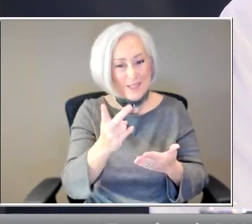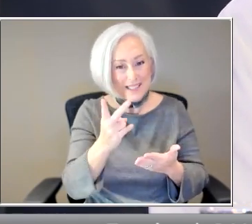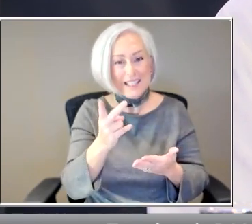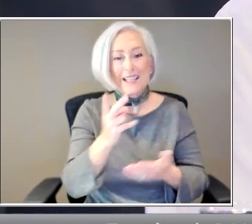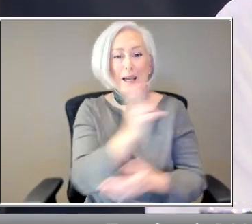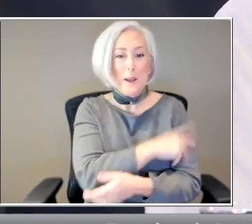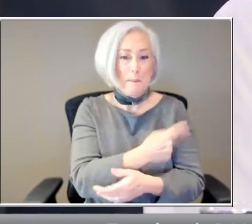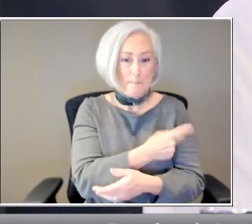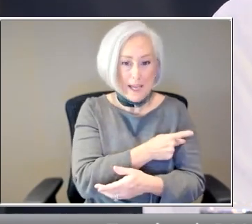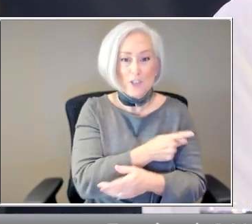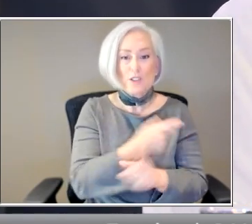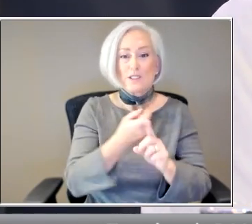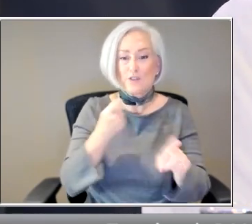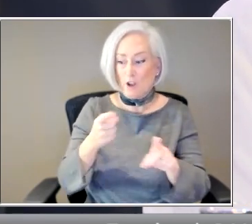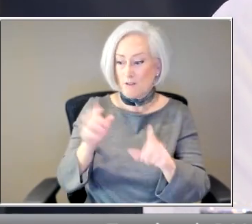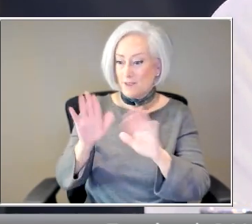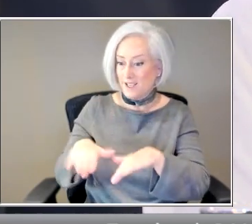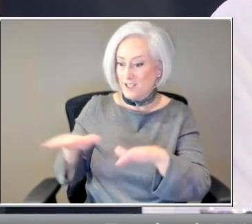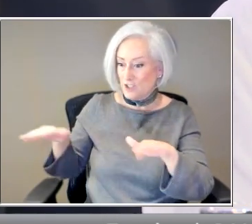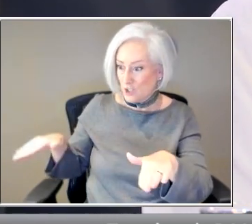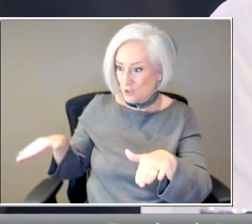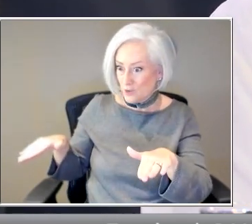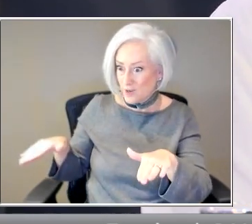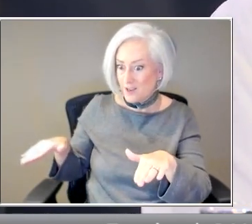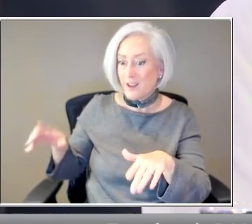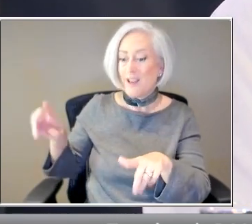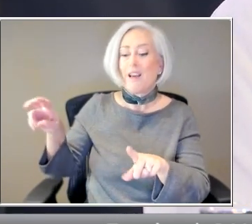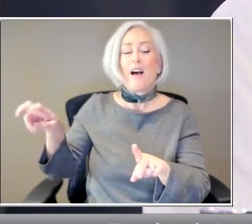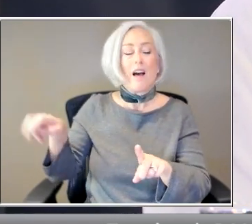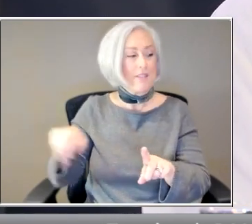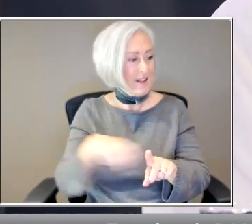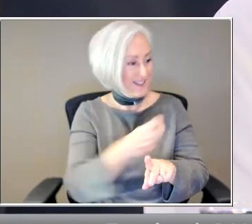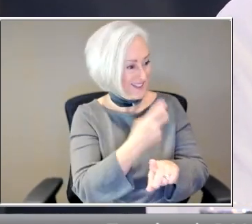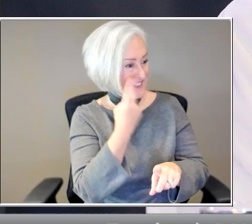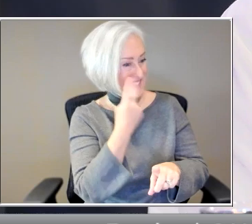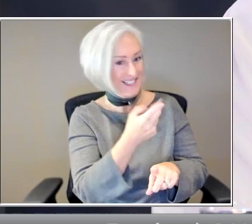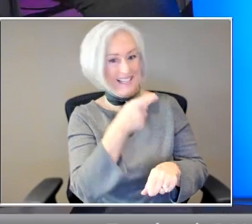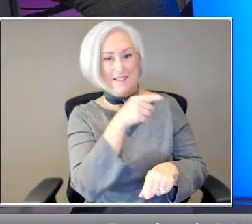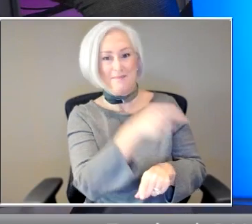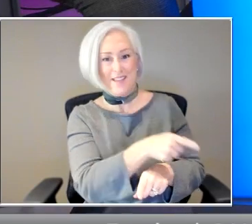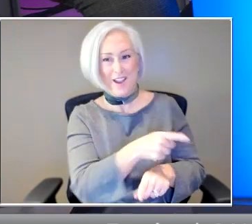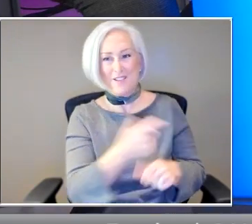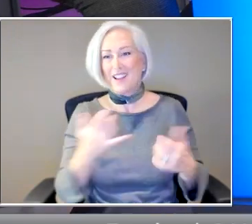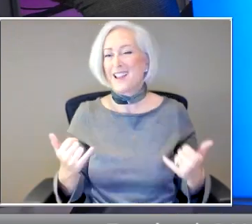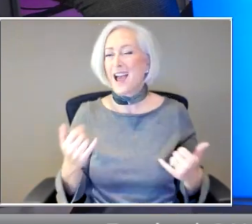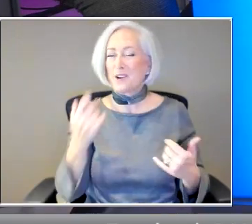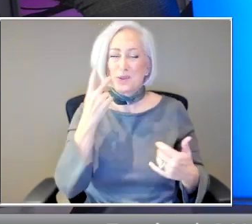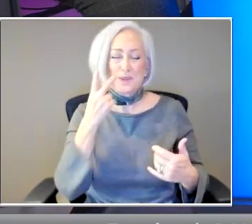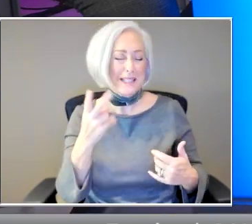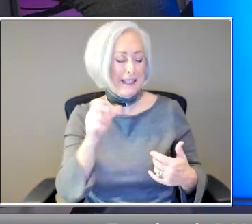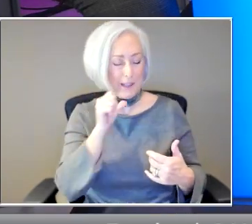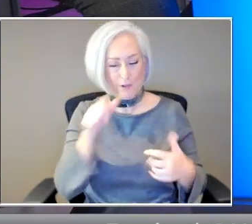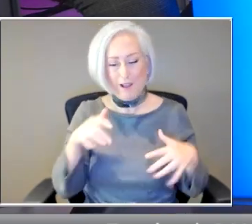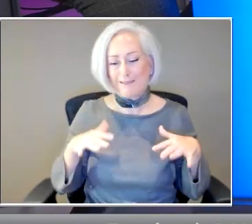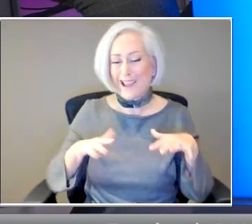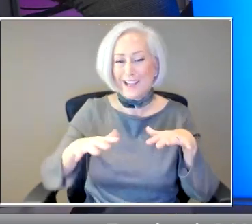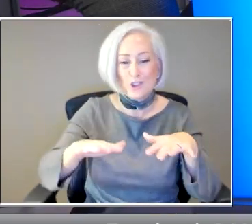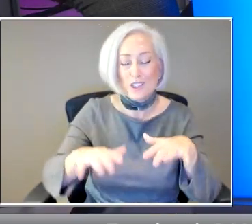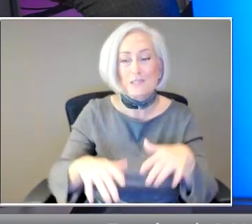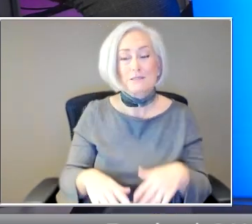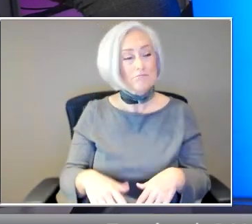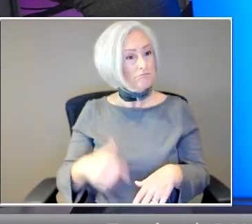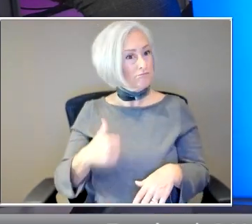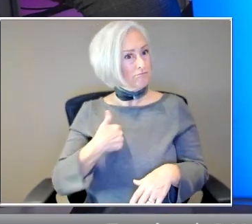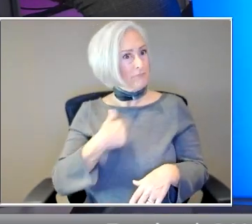who are already anticipating the move, but you can tell they're just not as anxious about it. I wouldn't be as anxious if I knew the same person was going to